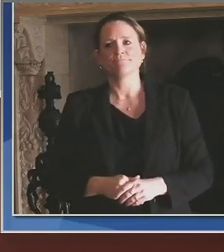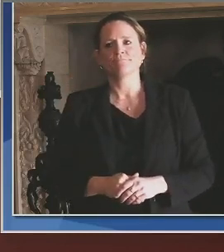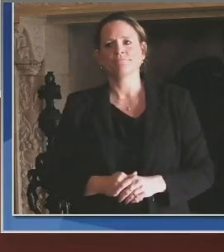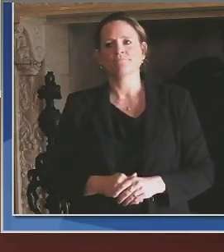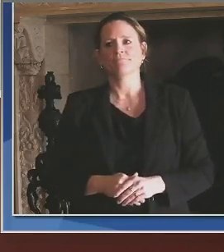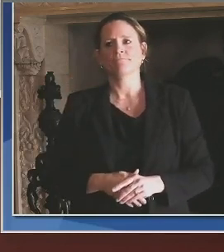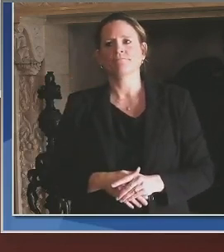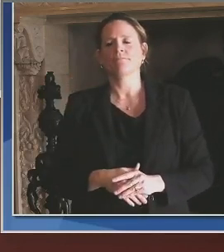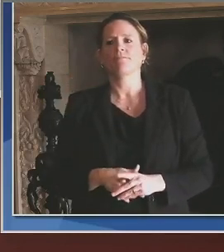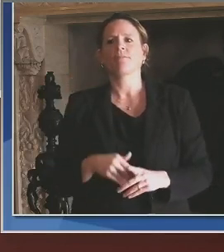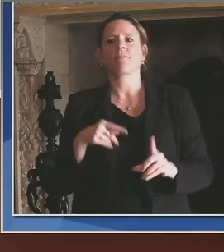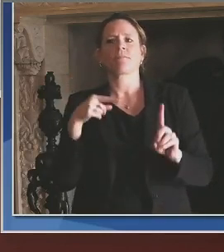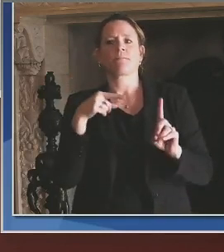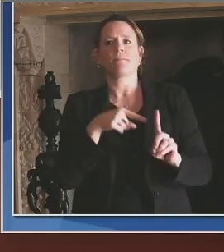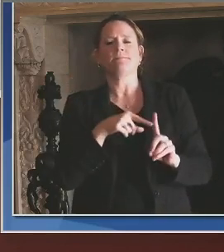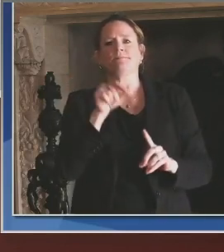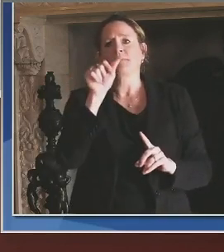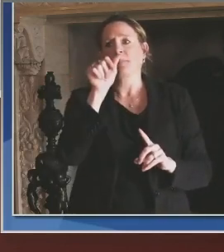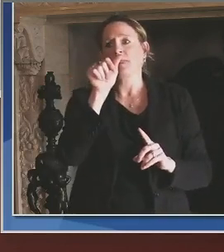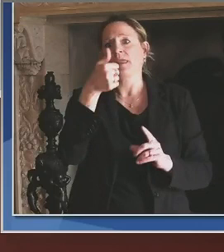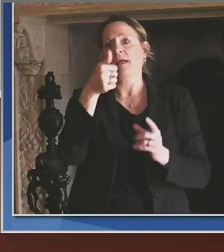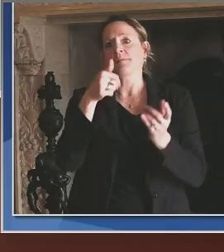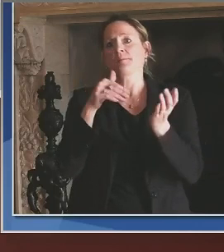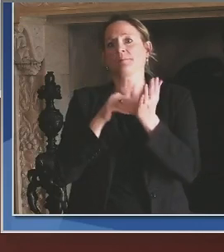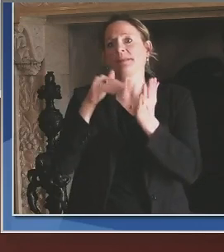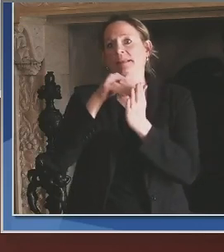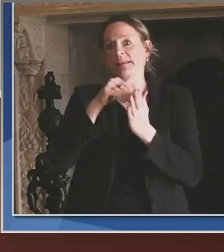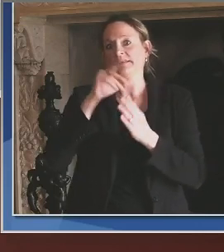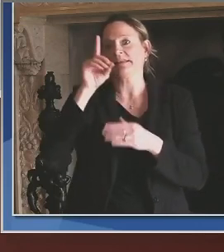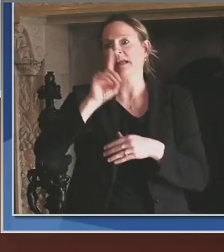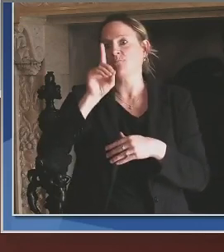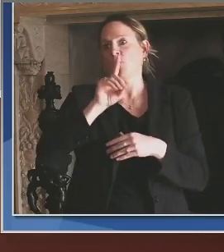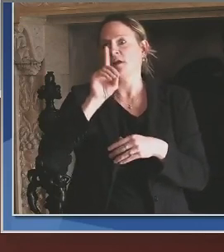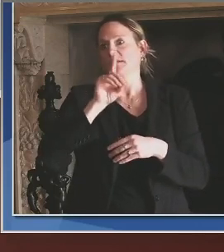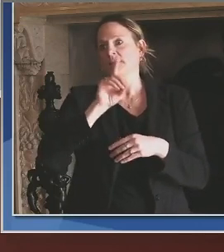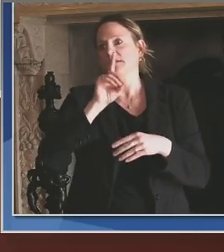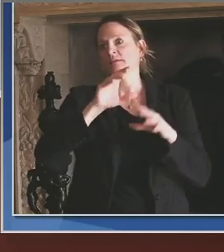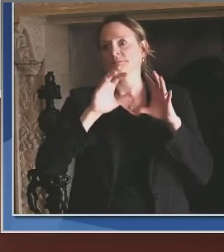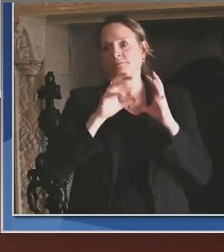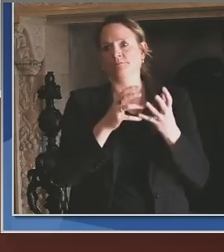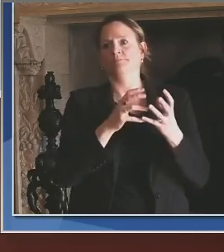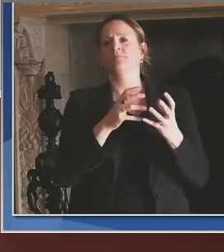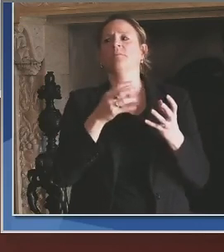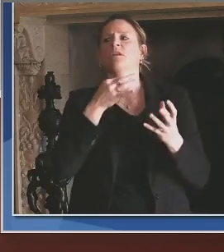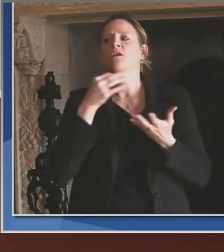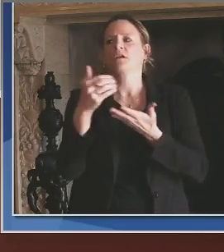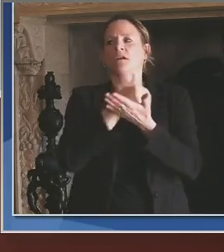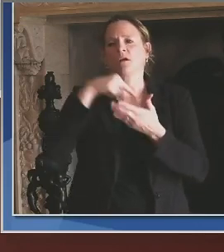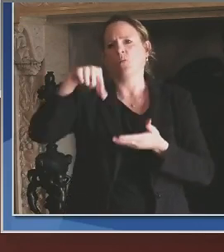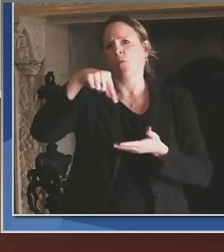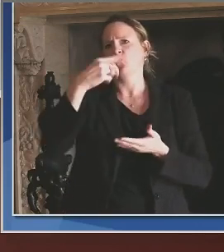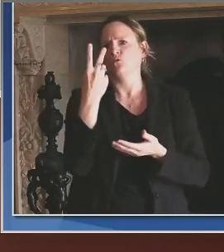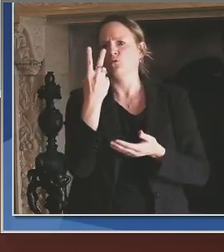that the Democratic Party raised in the second quarter. What did you do personally to help pull in that